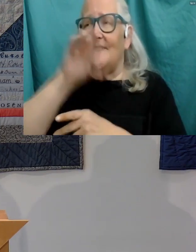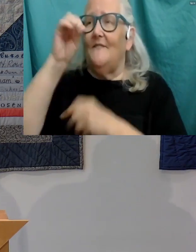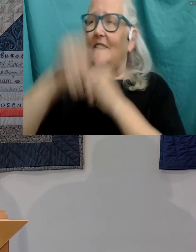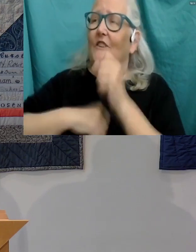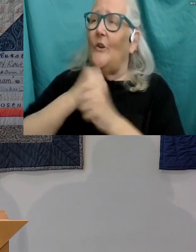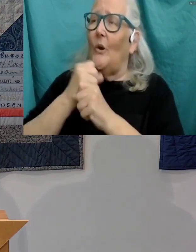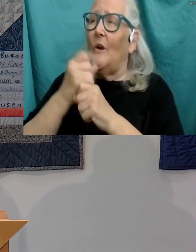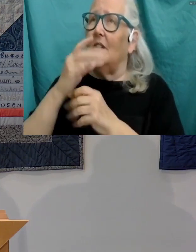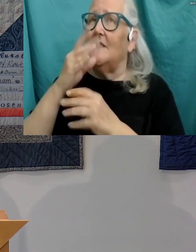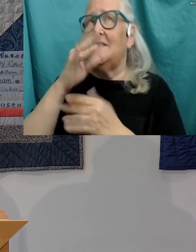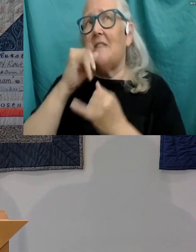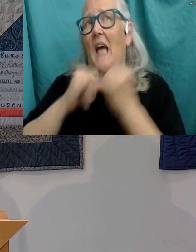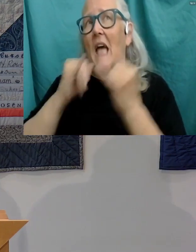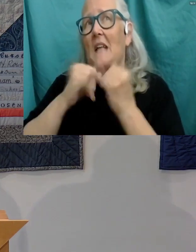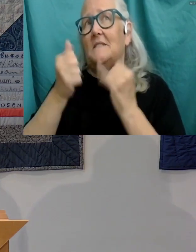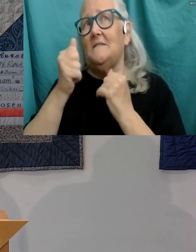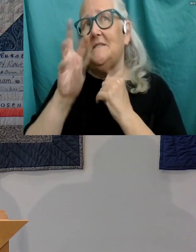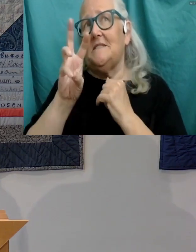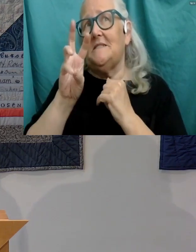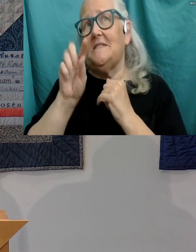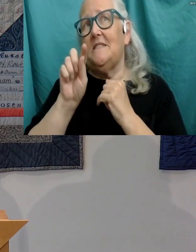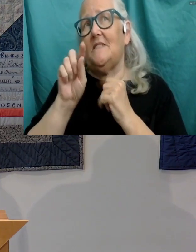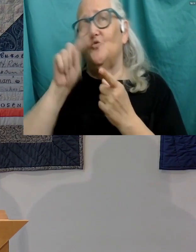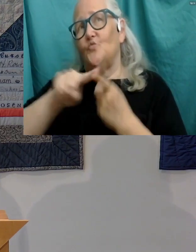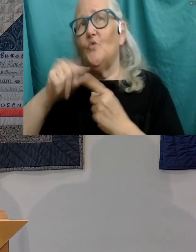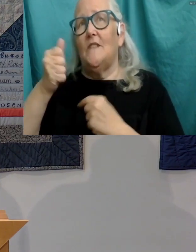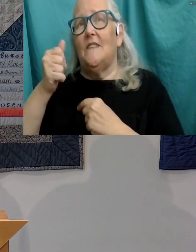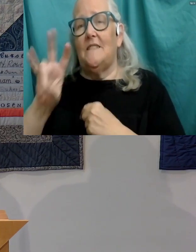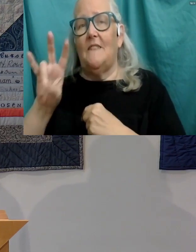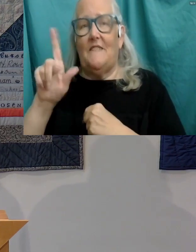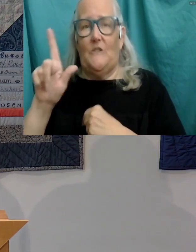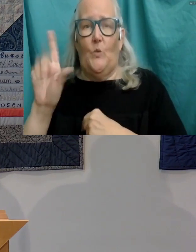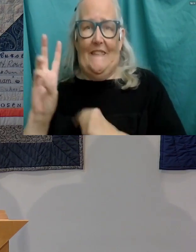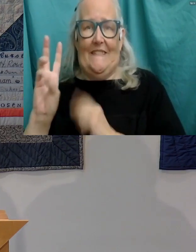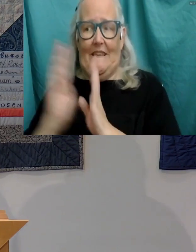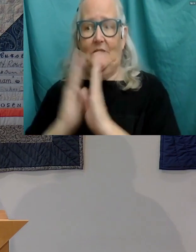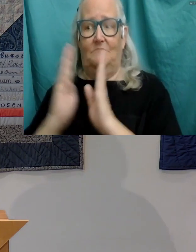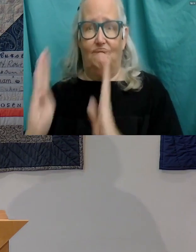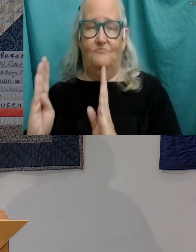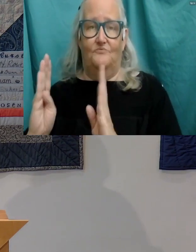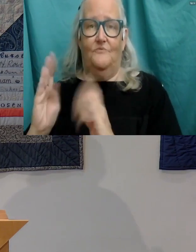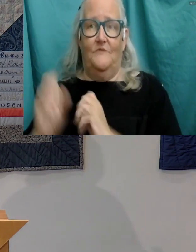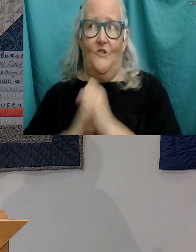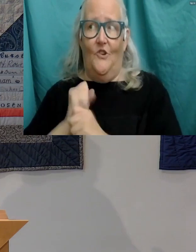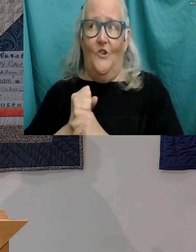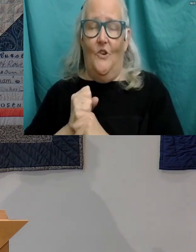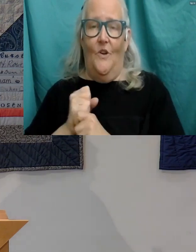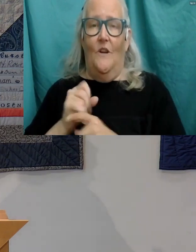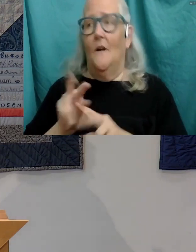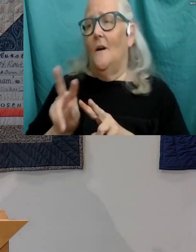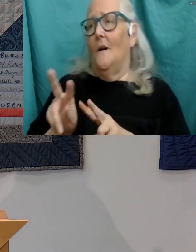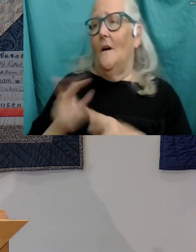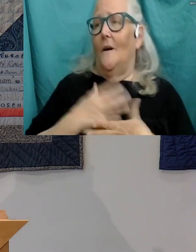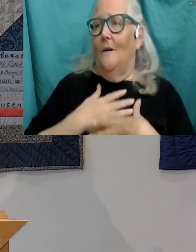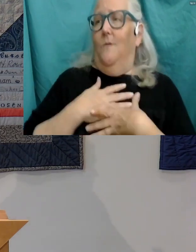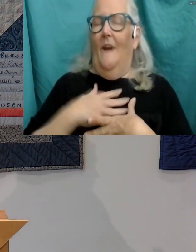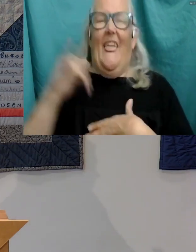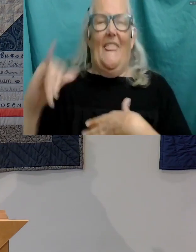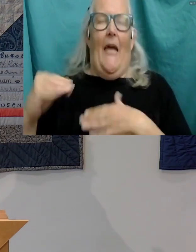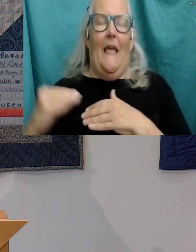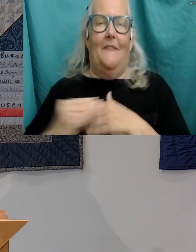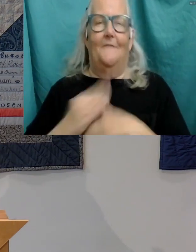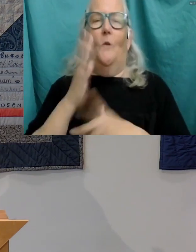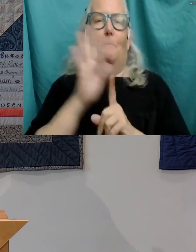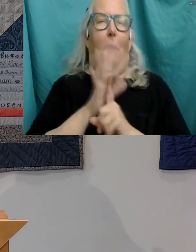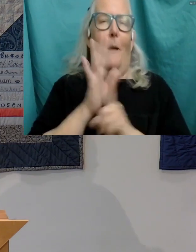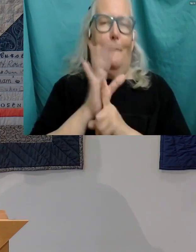until 1726, that continues to inspire all sorts of popular culture. And it's worth noting